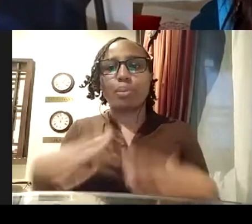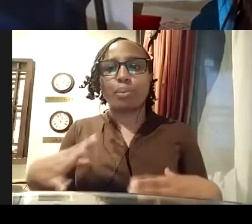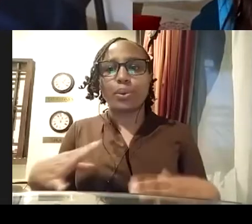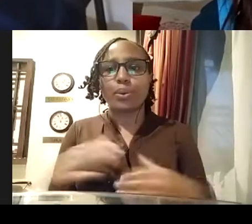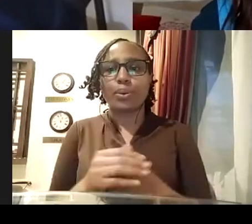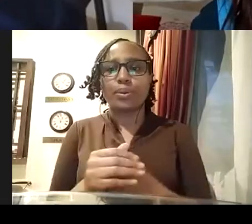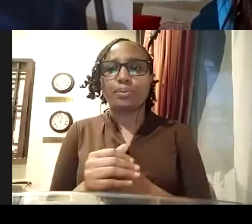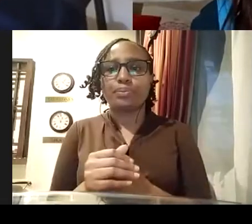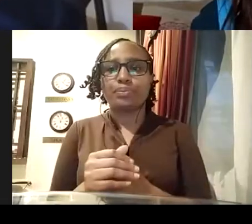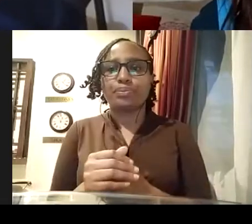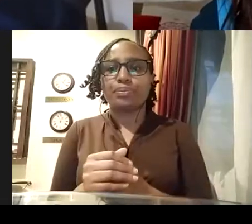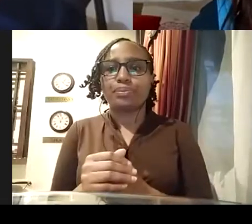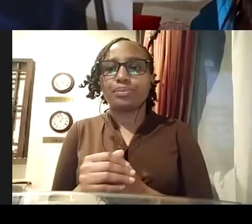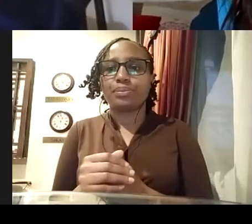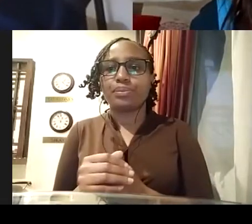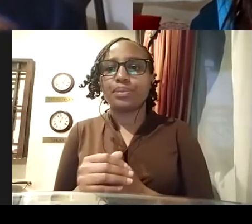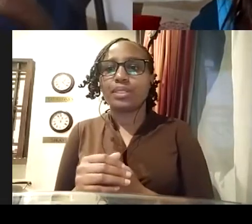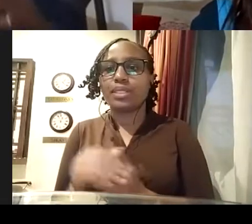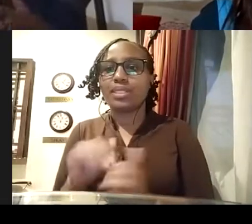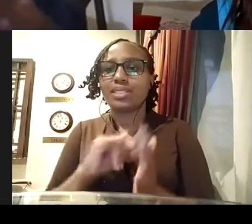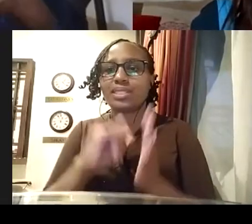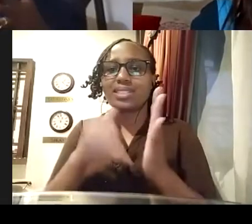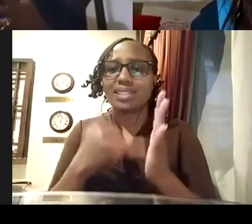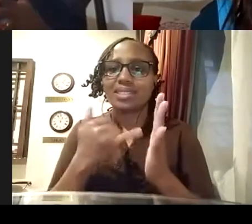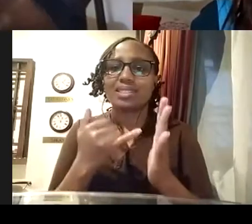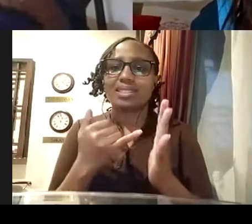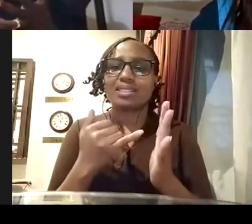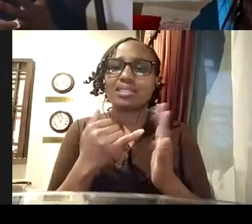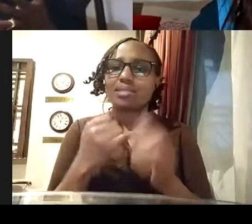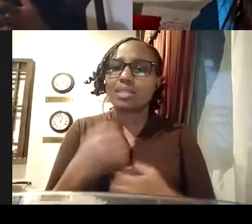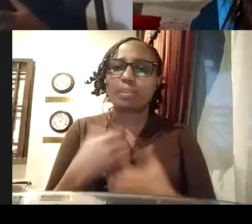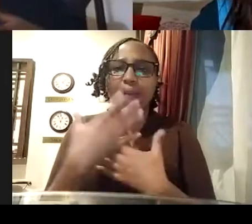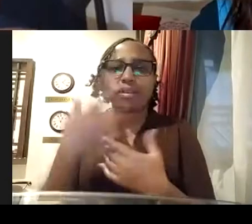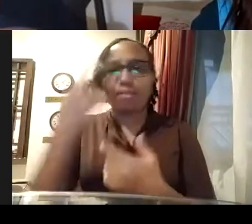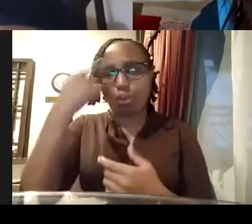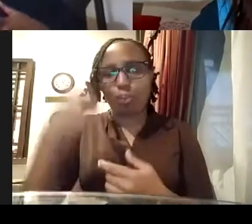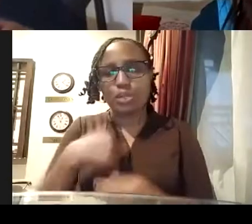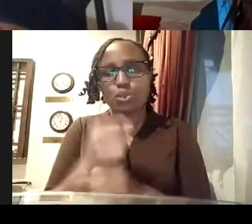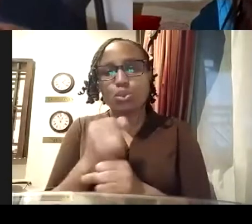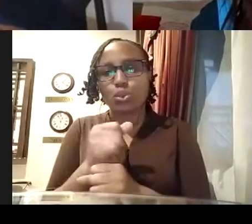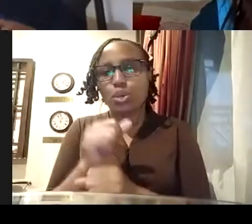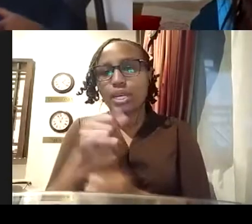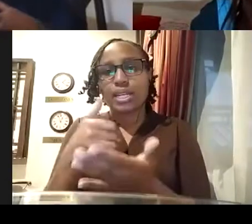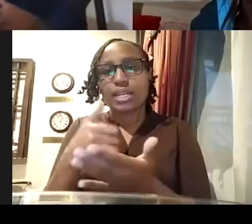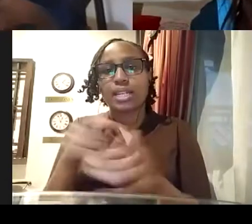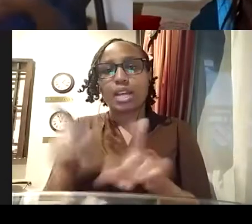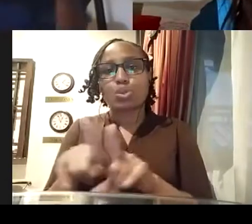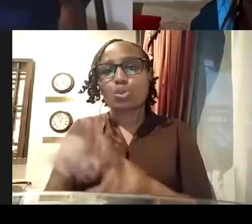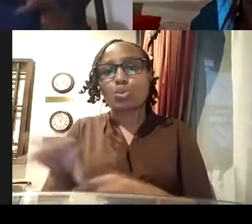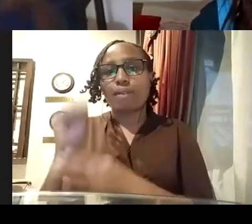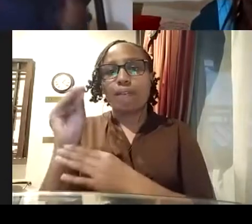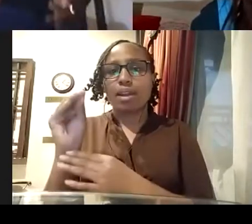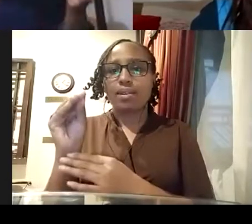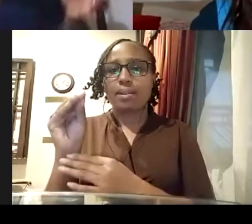And it's been inspiring for me to do it and to find